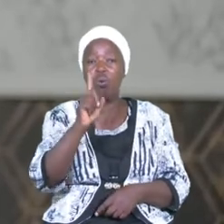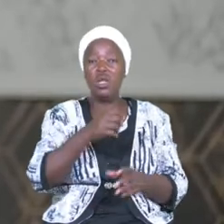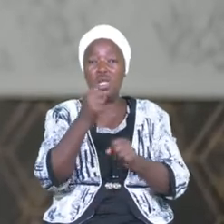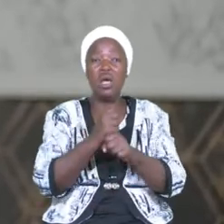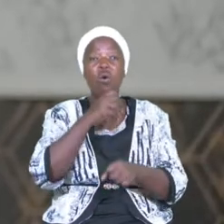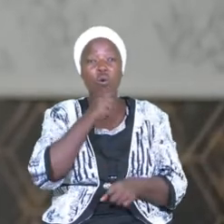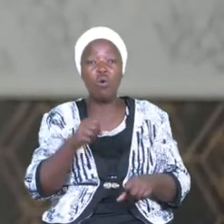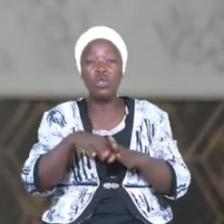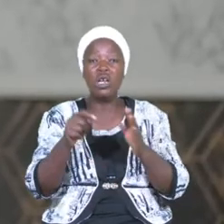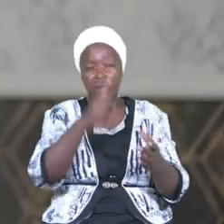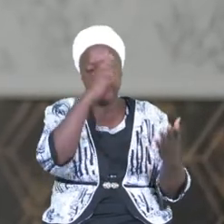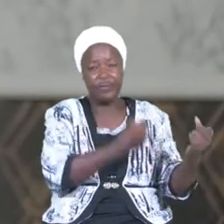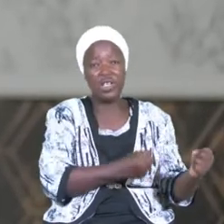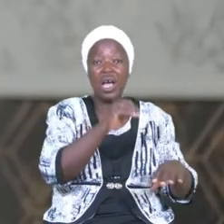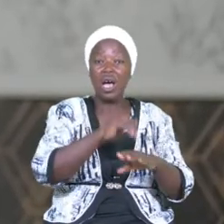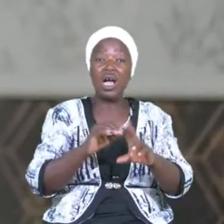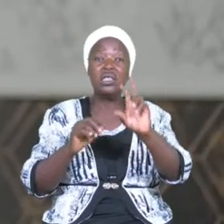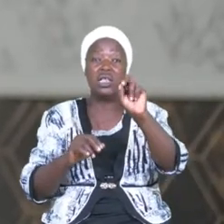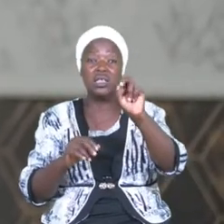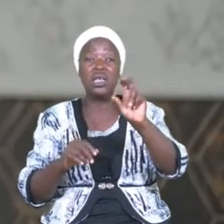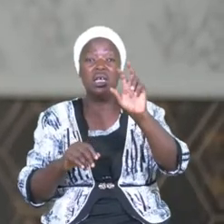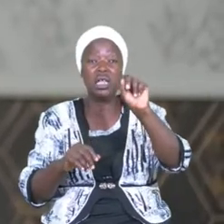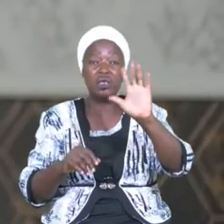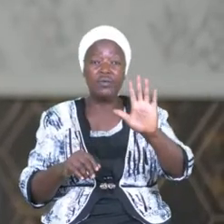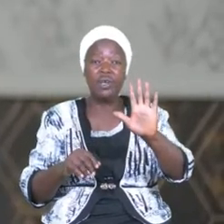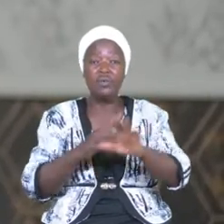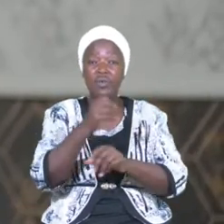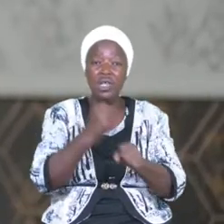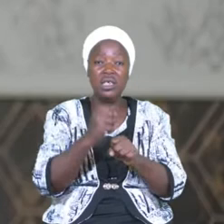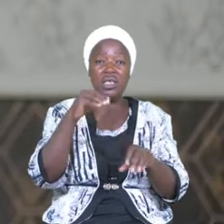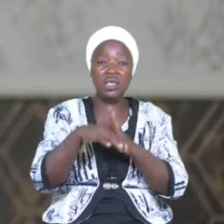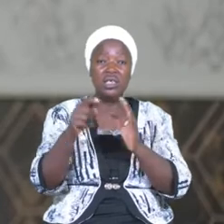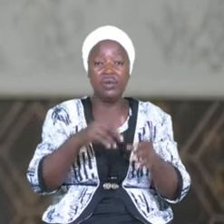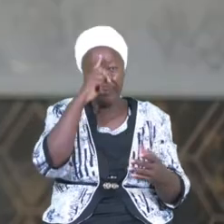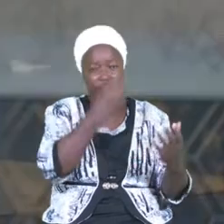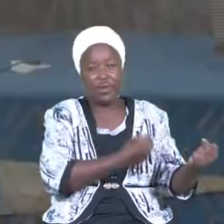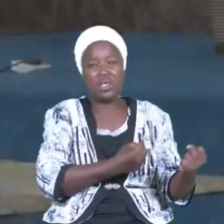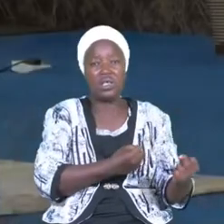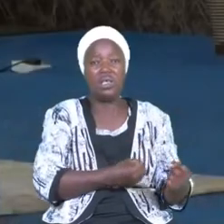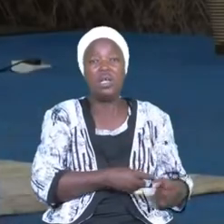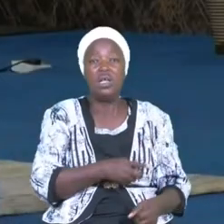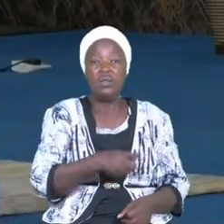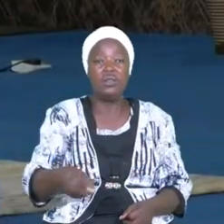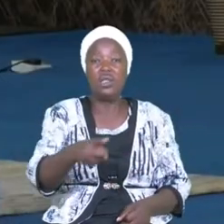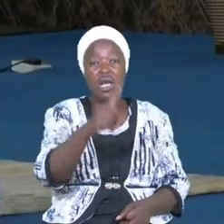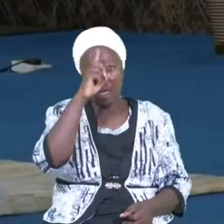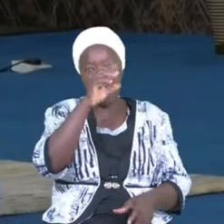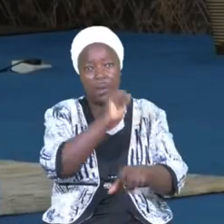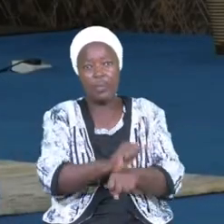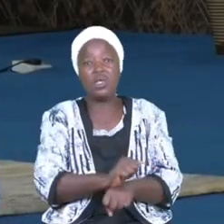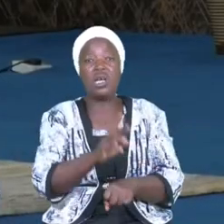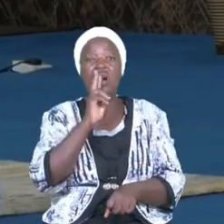at 30, 35 years in the faith, their habits are still the